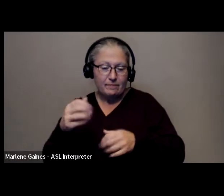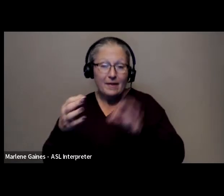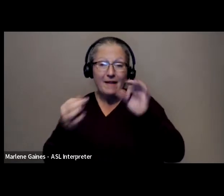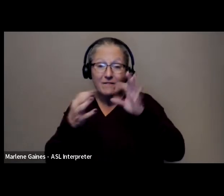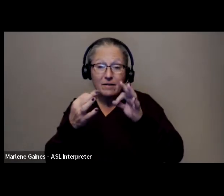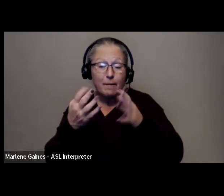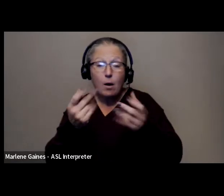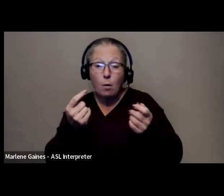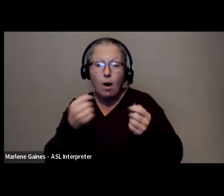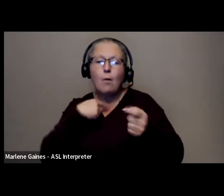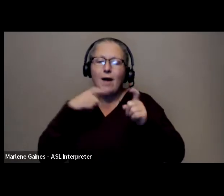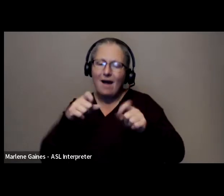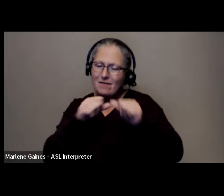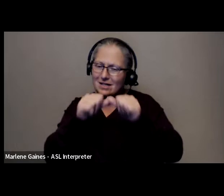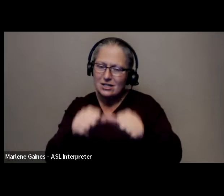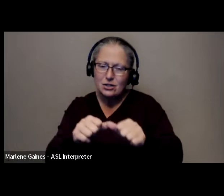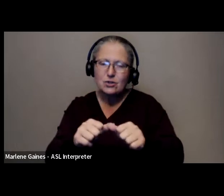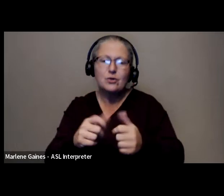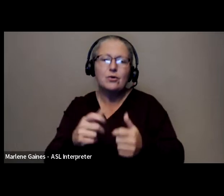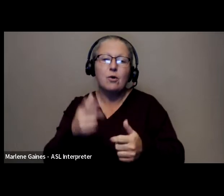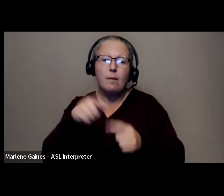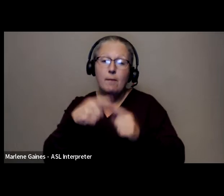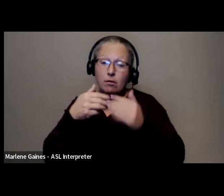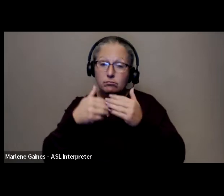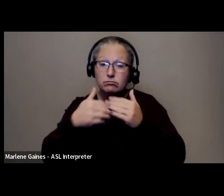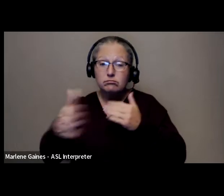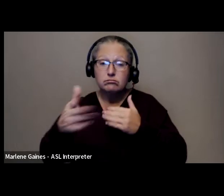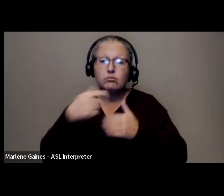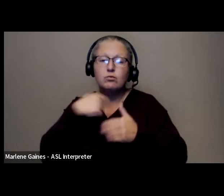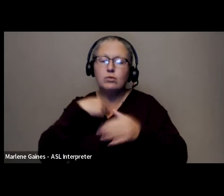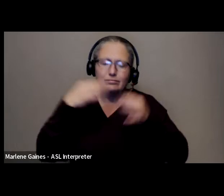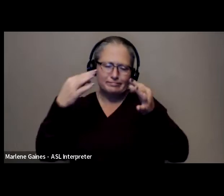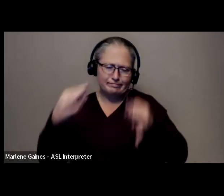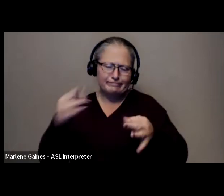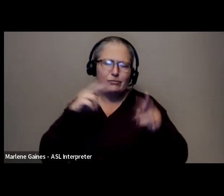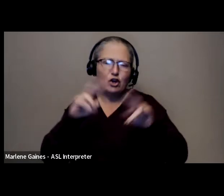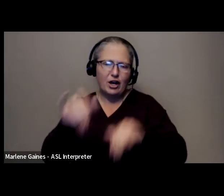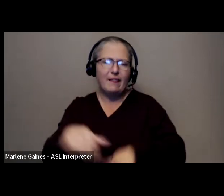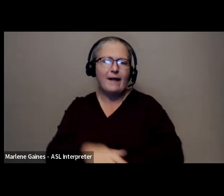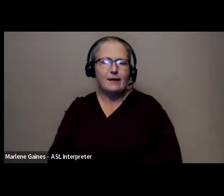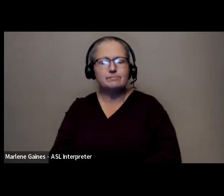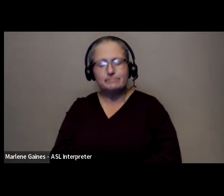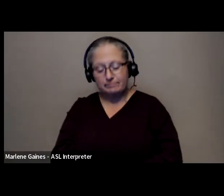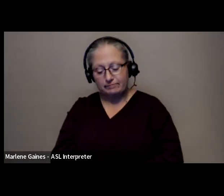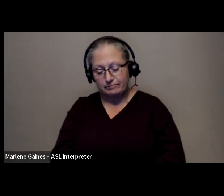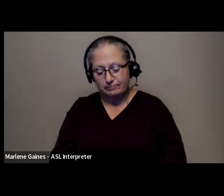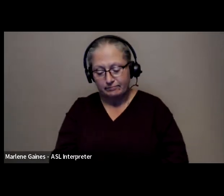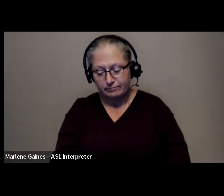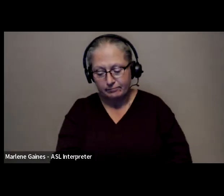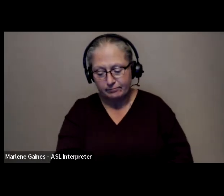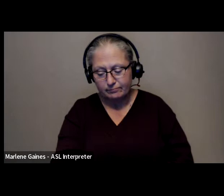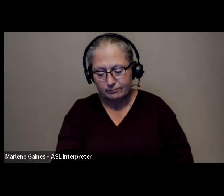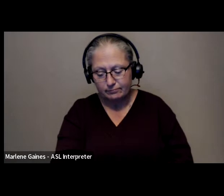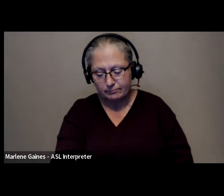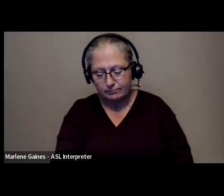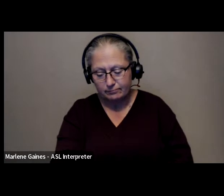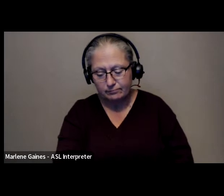need to continue doing that. But as we move forward, we are absolutely looking at that. I mean, as